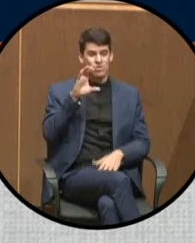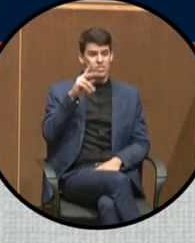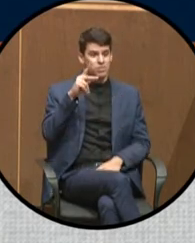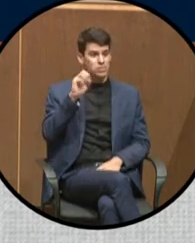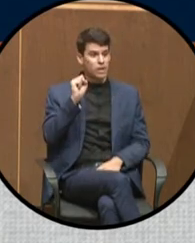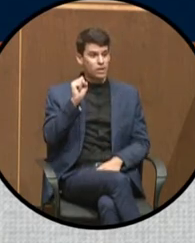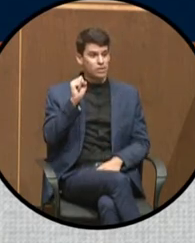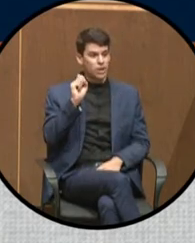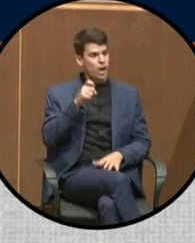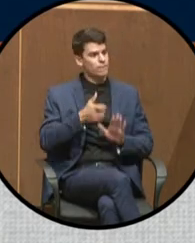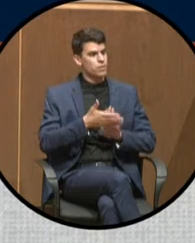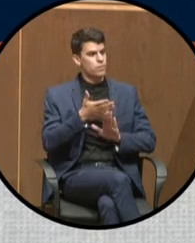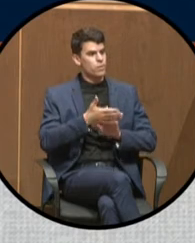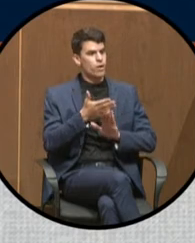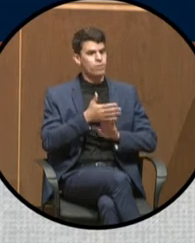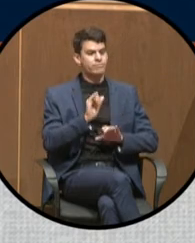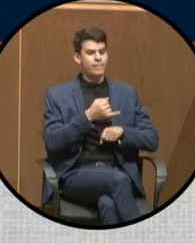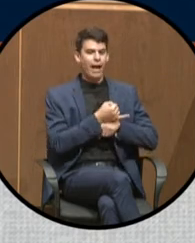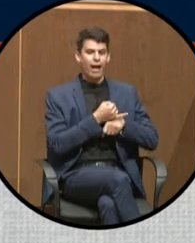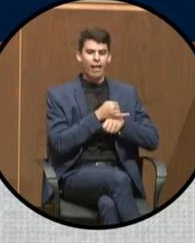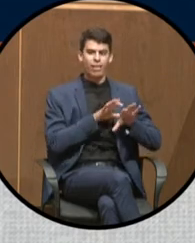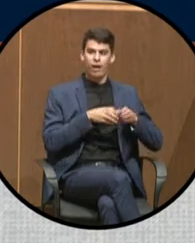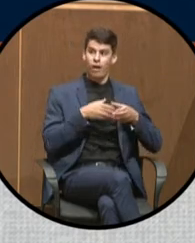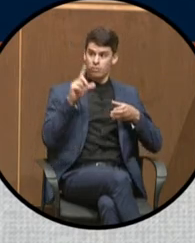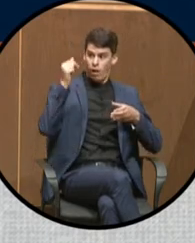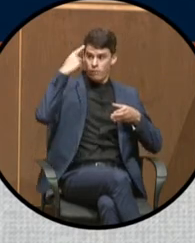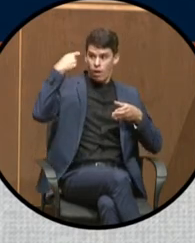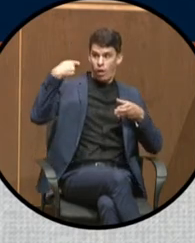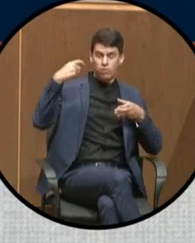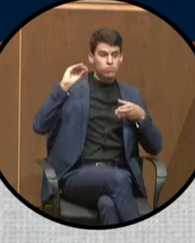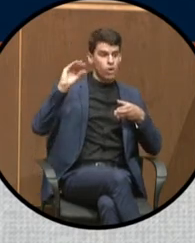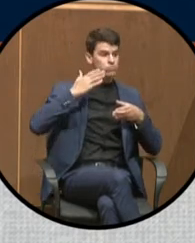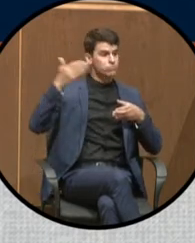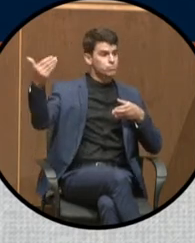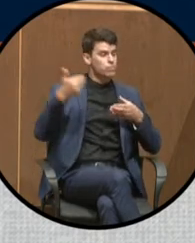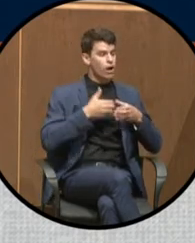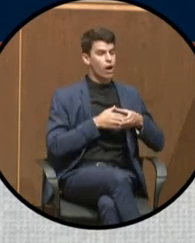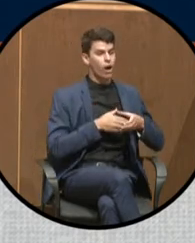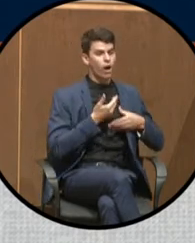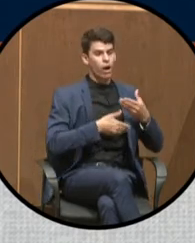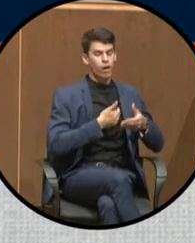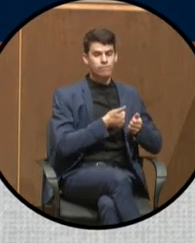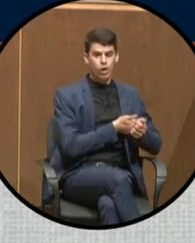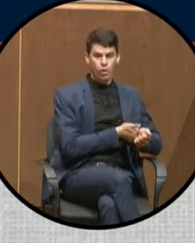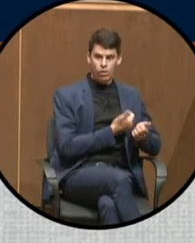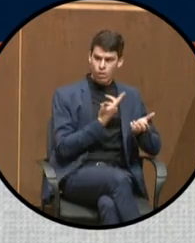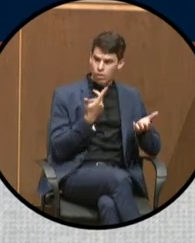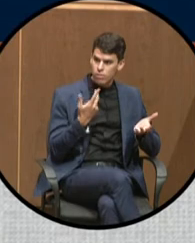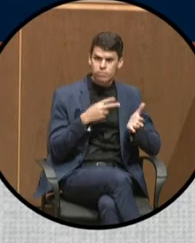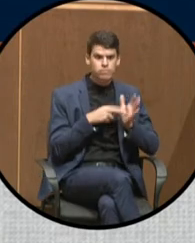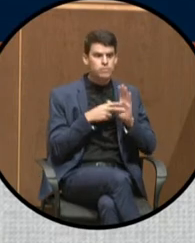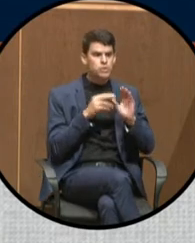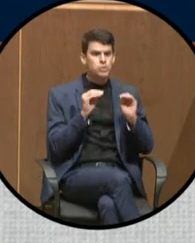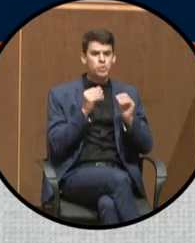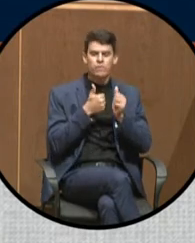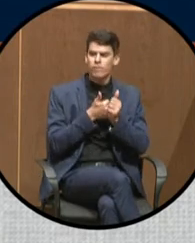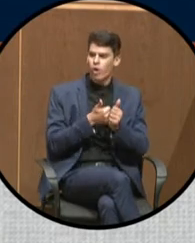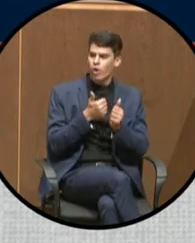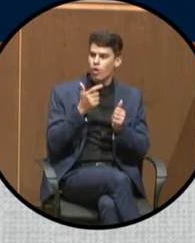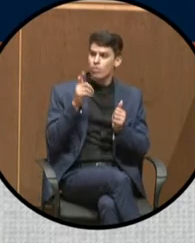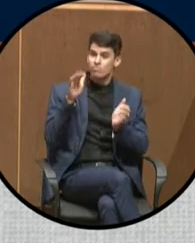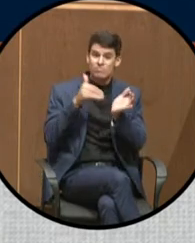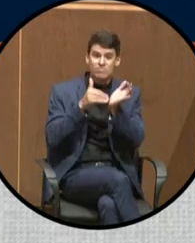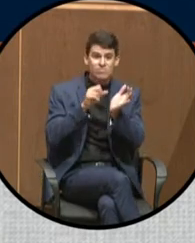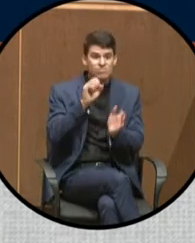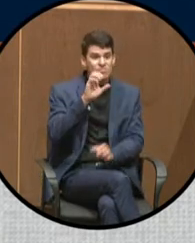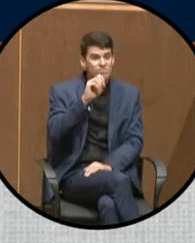Board must operate on some island of their own. They do not need to follow or acknowledge the Dr.